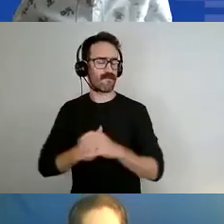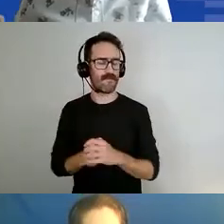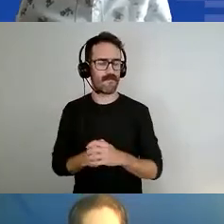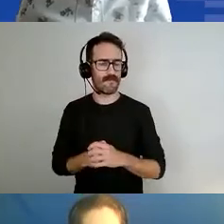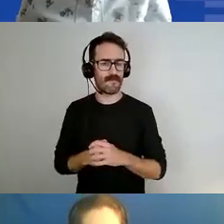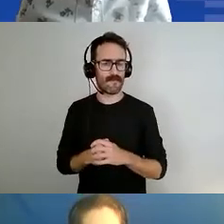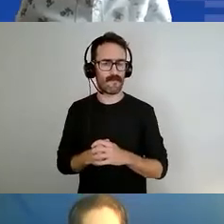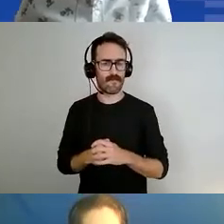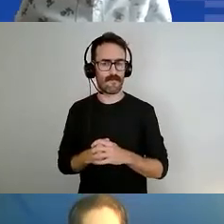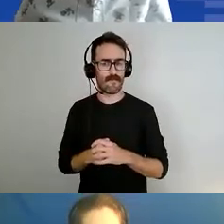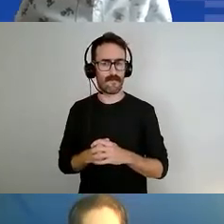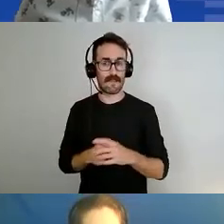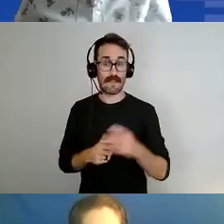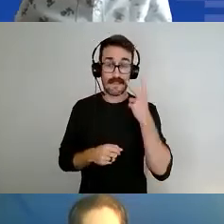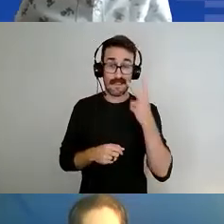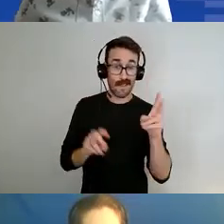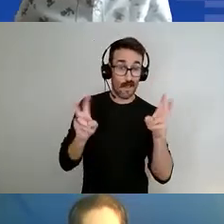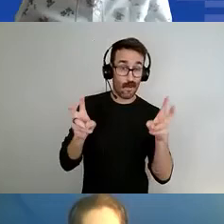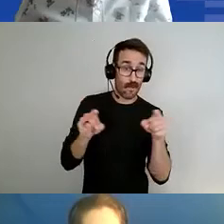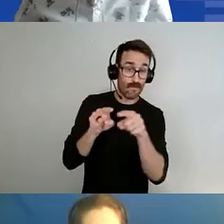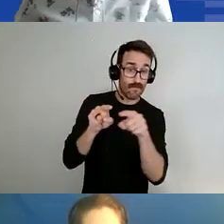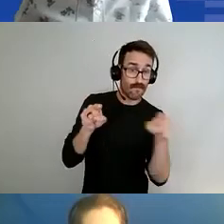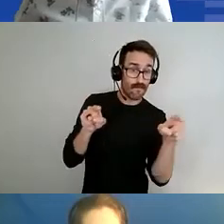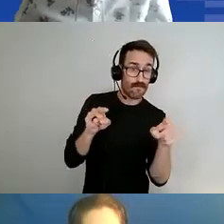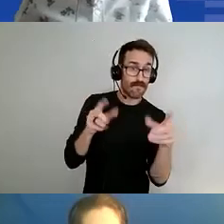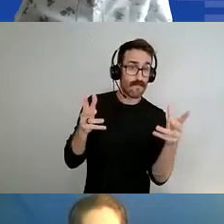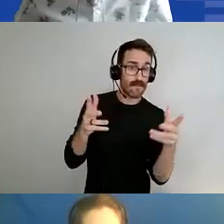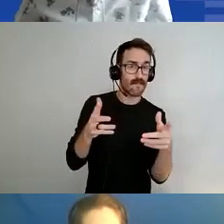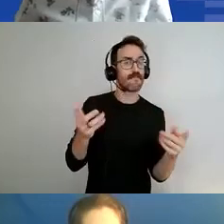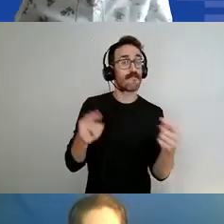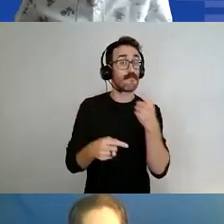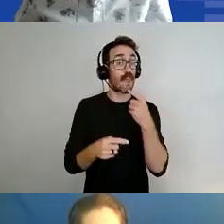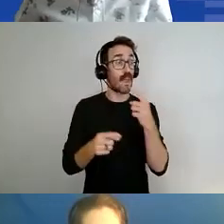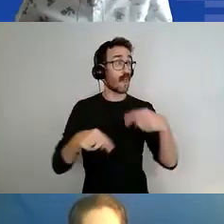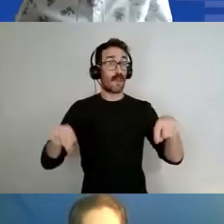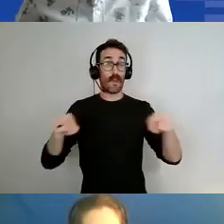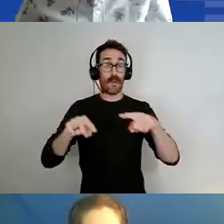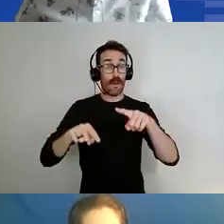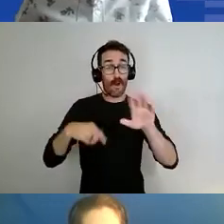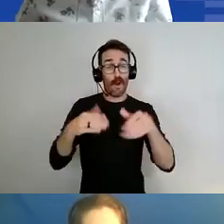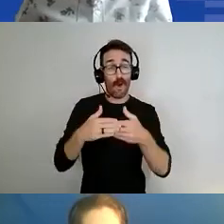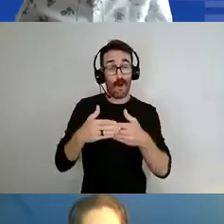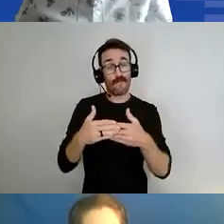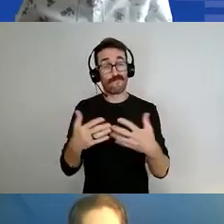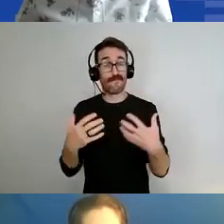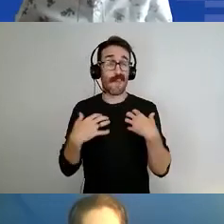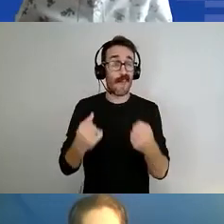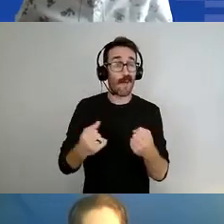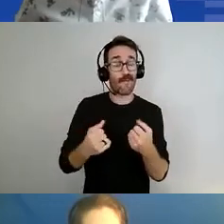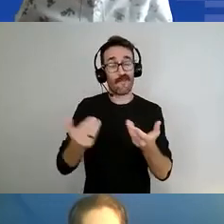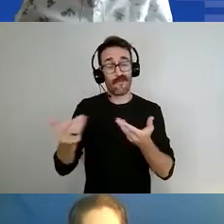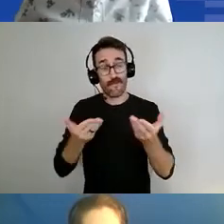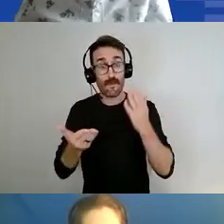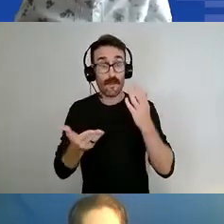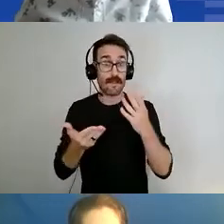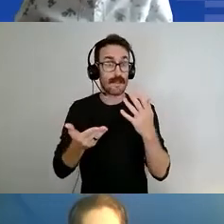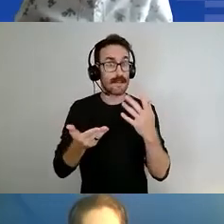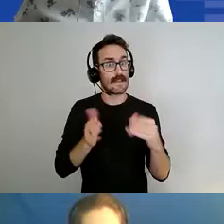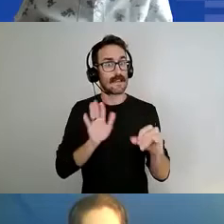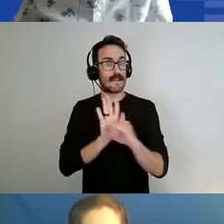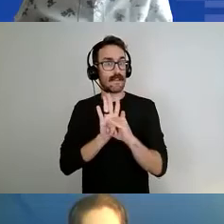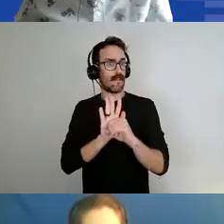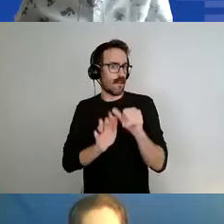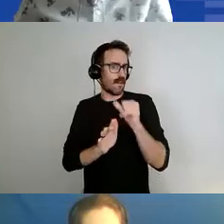So as you see on the quote on the slide there, not to say that any of them, health services, are going to identify as not being